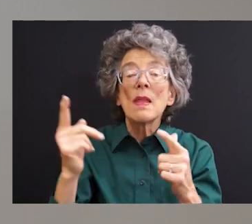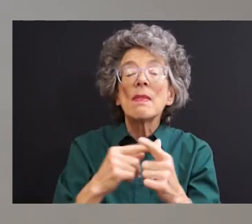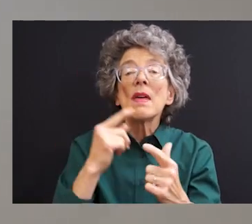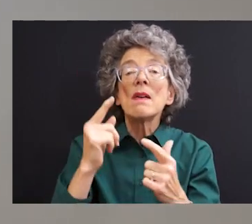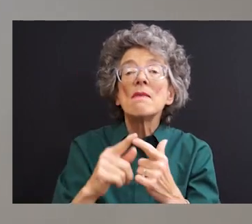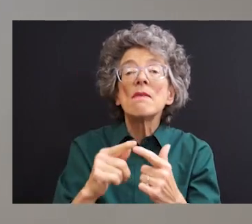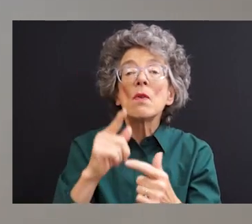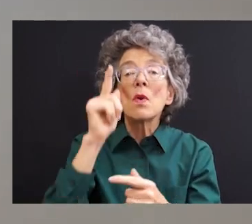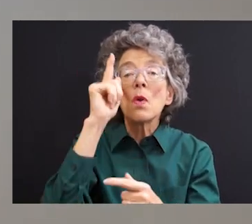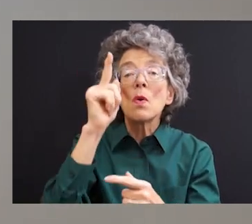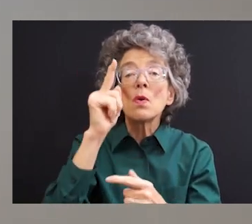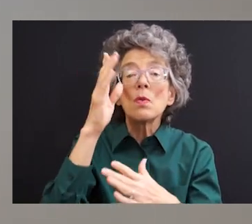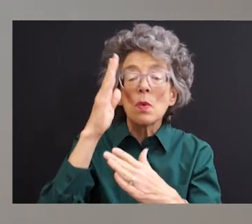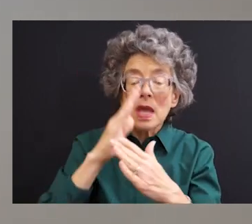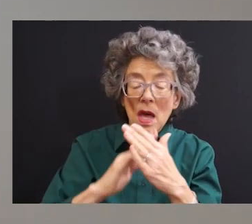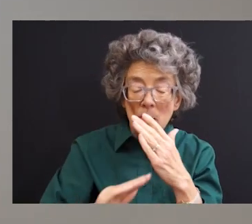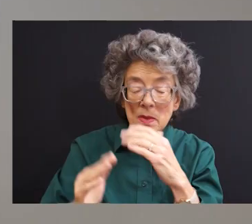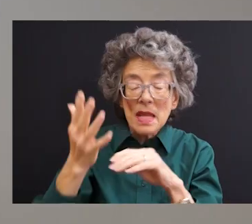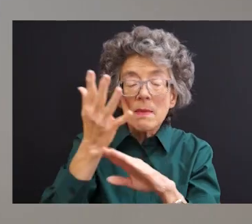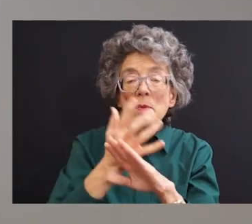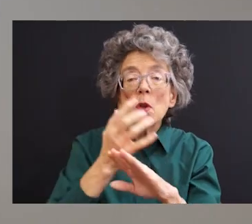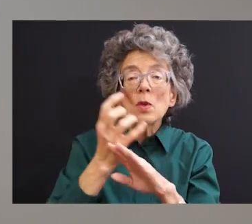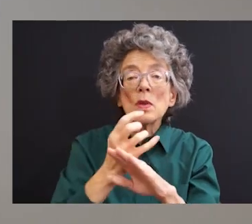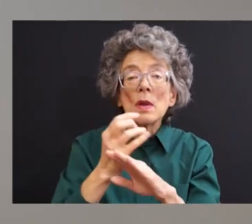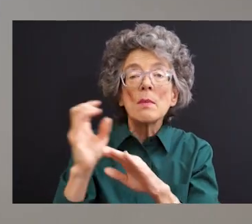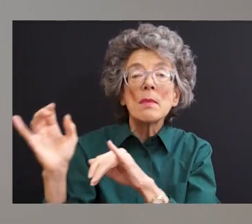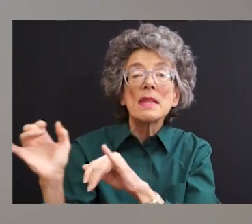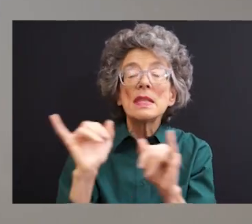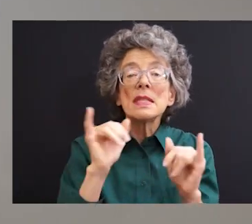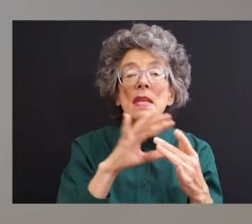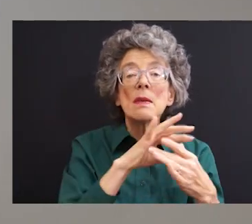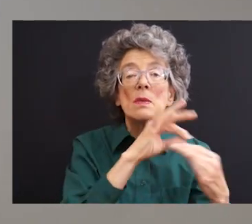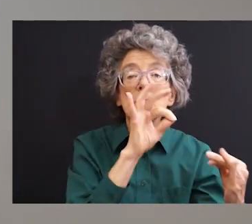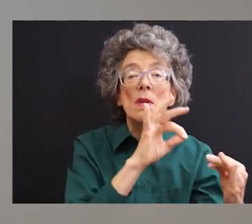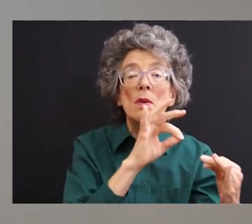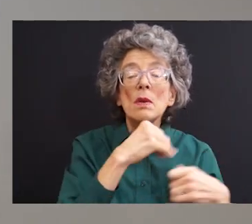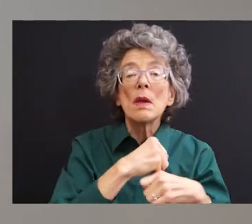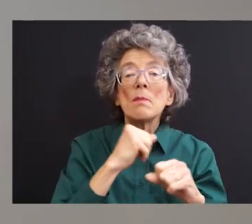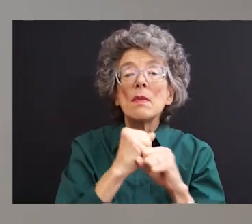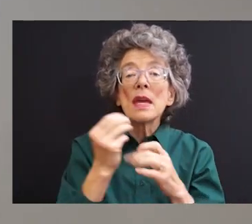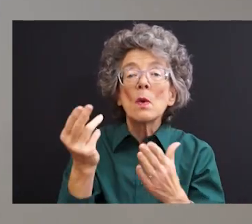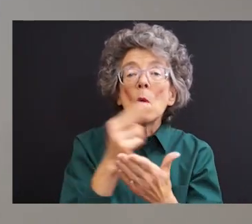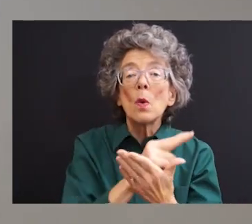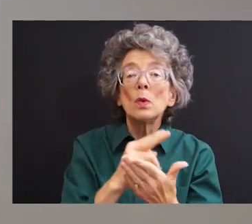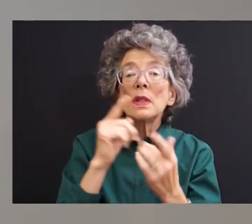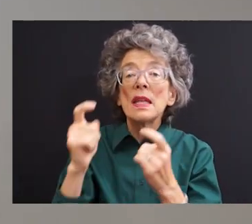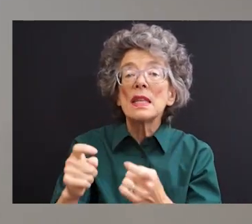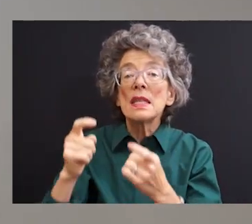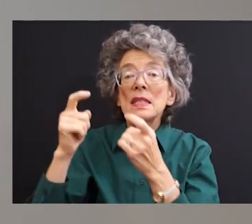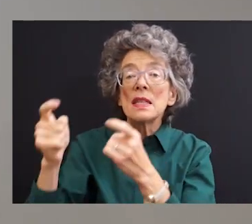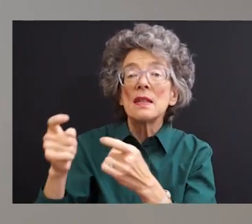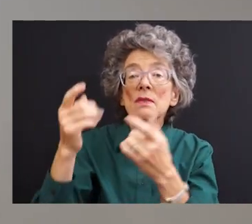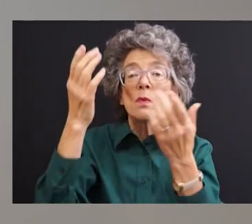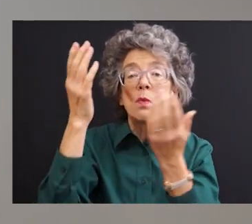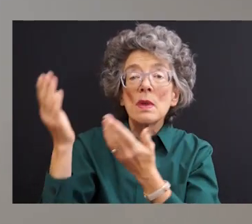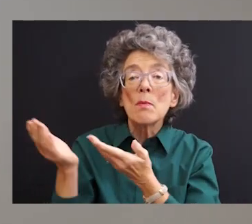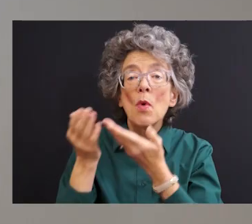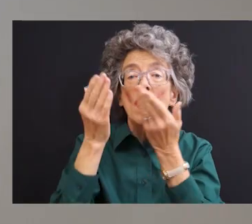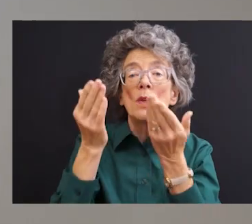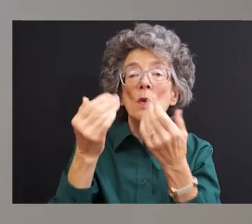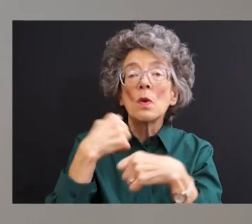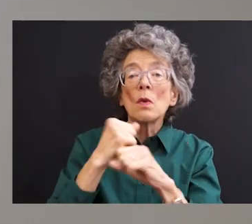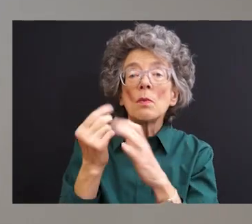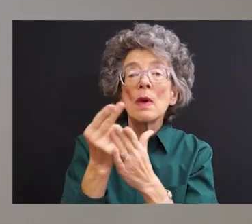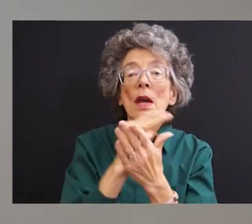Therefore, O Lord, we humbly implore you, by the same Spirit, graciously make holy these gifts we have brought to you for